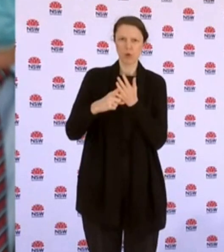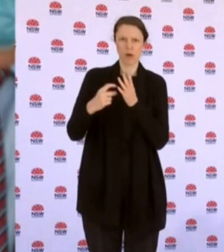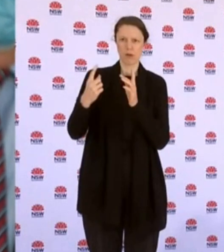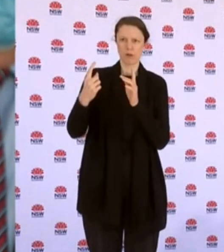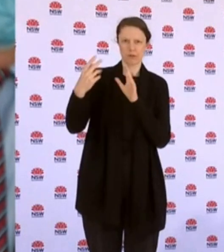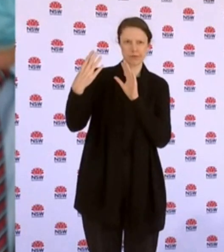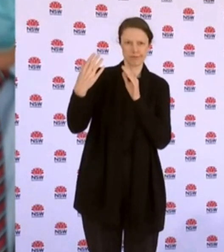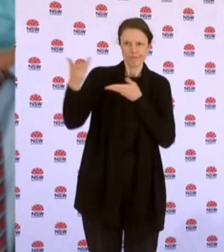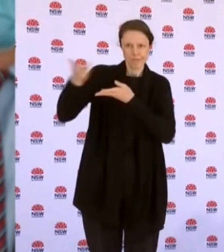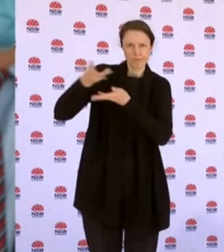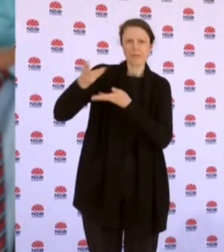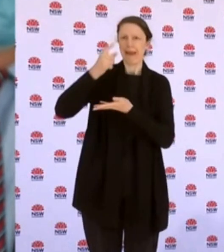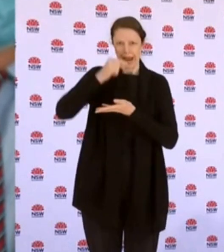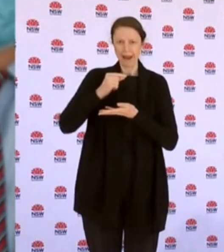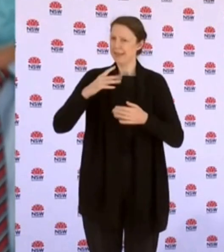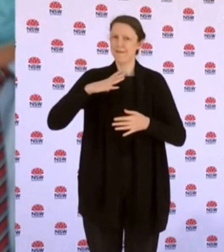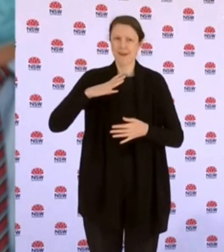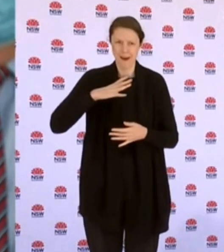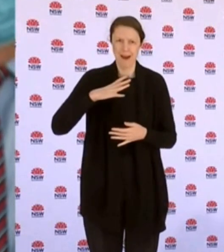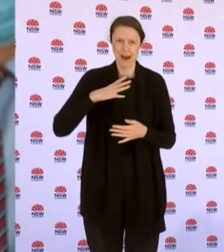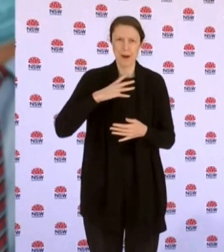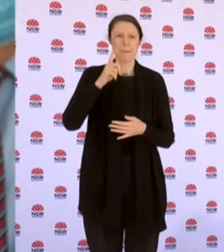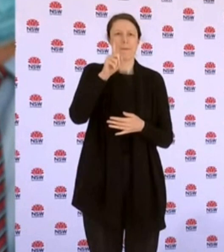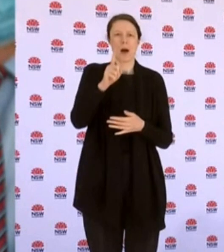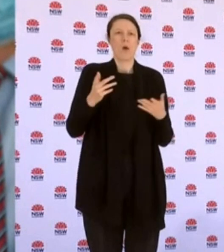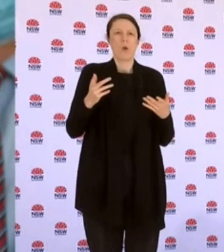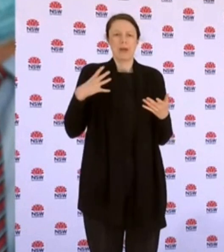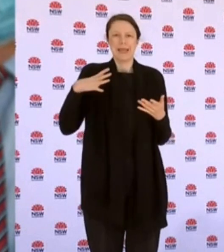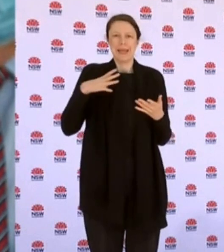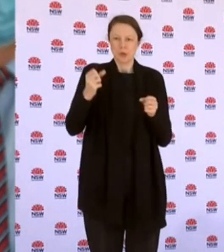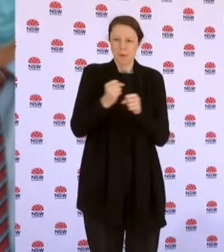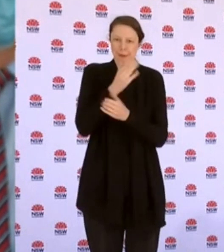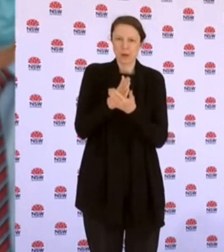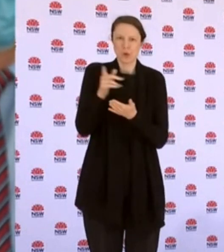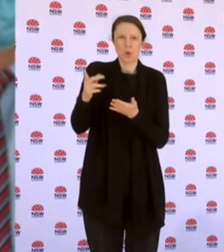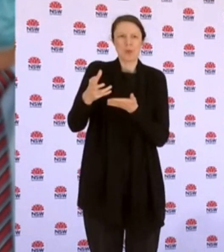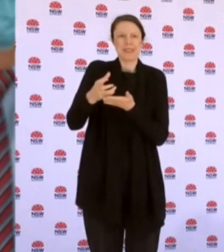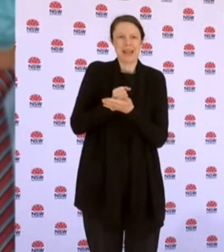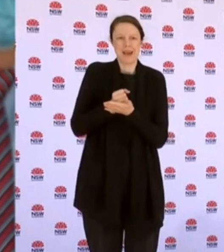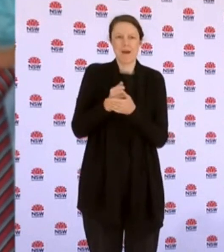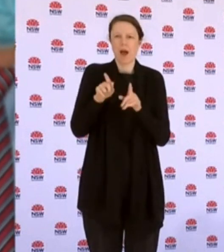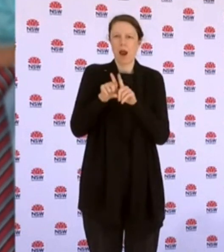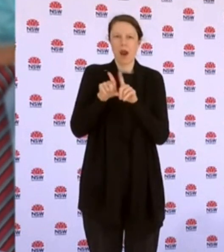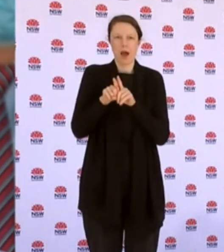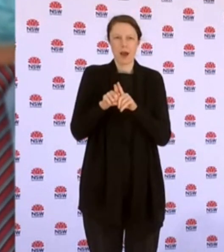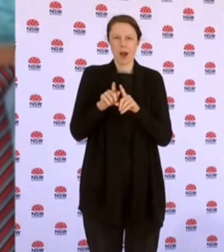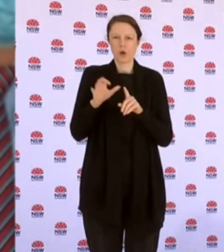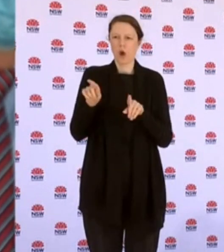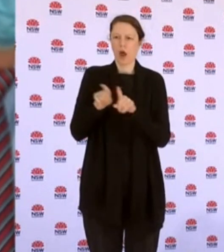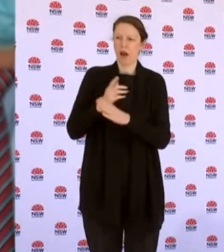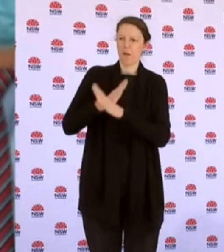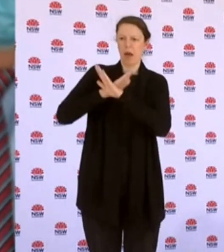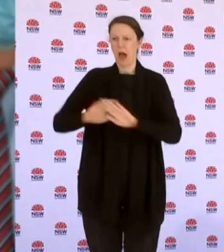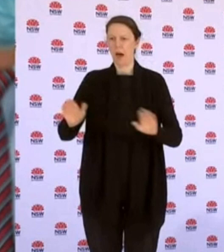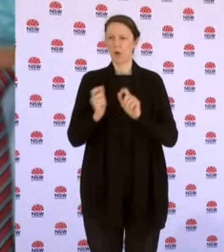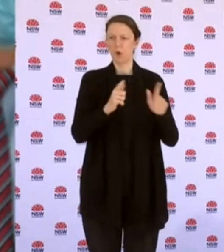you need care, but we just need to bring you into your medical care in a safe way. So it's not about a barrier to you getting that